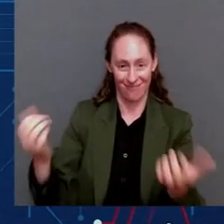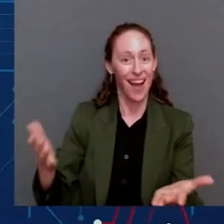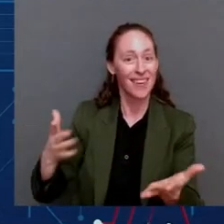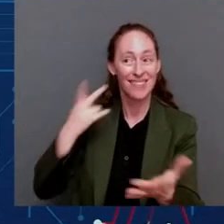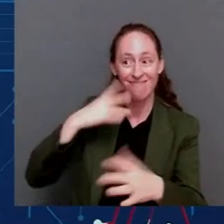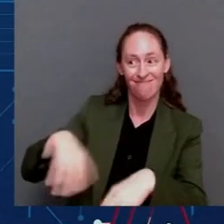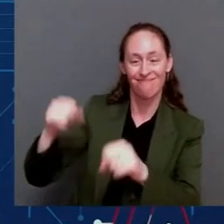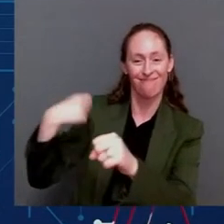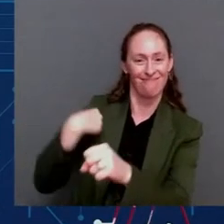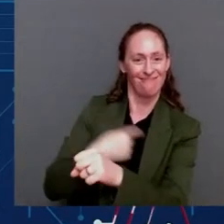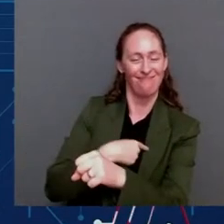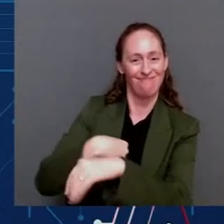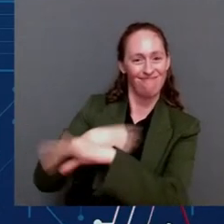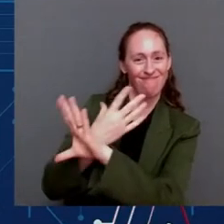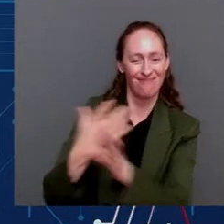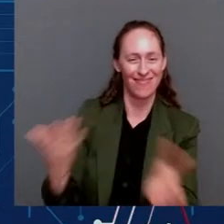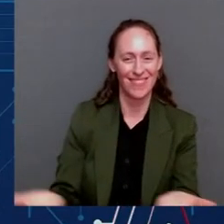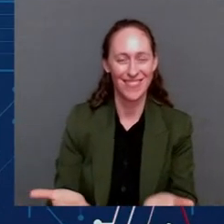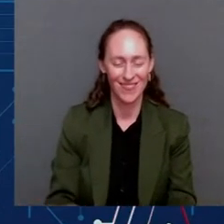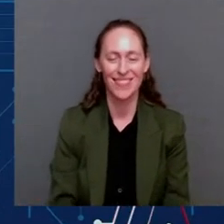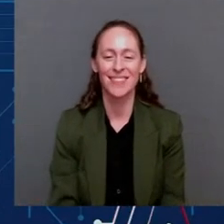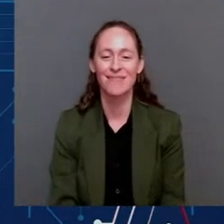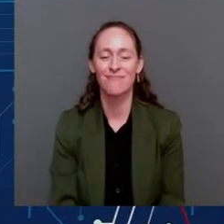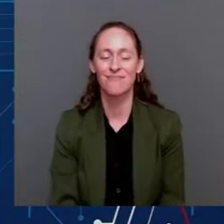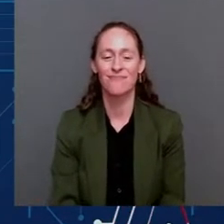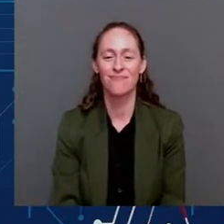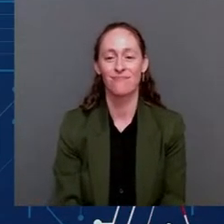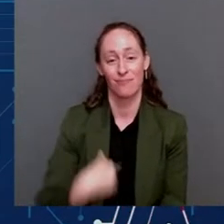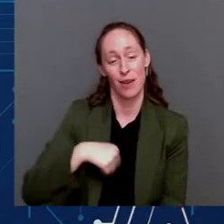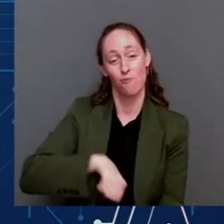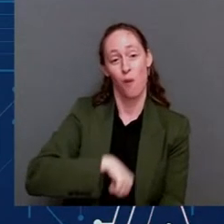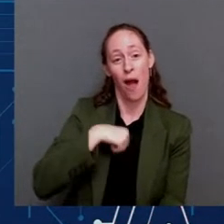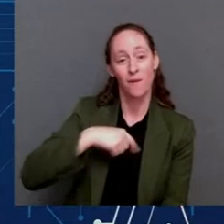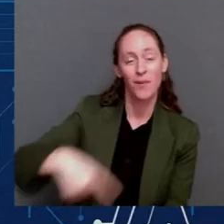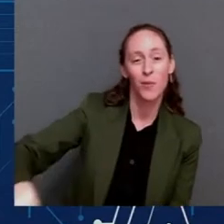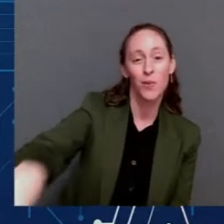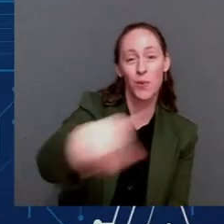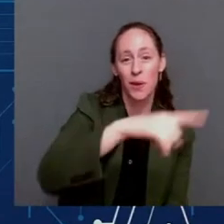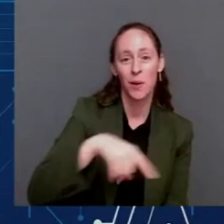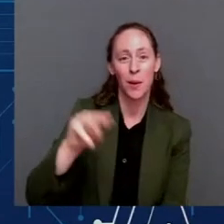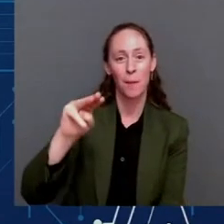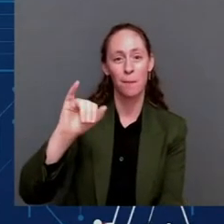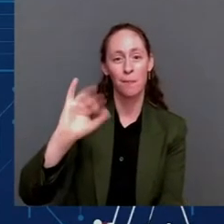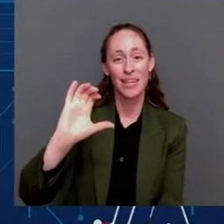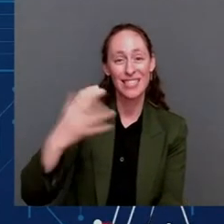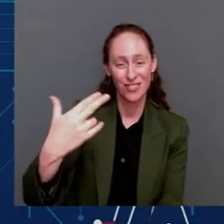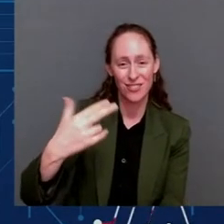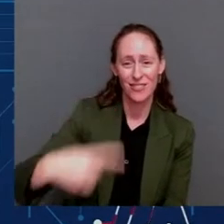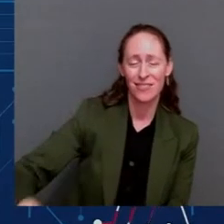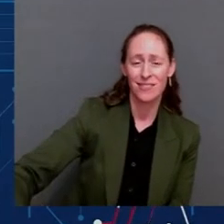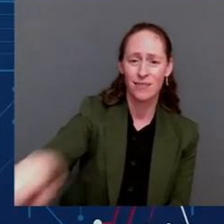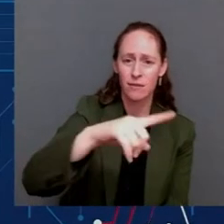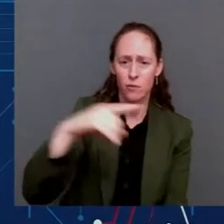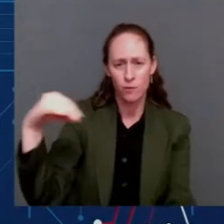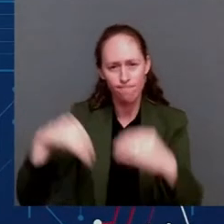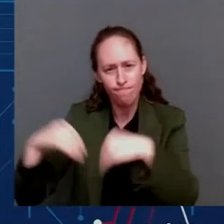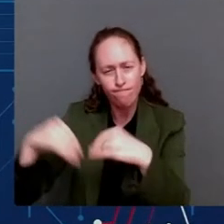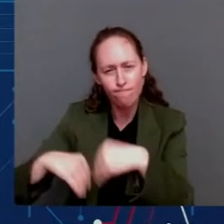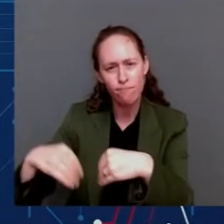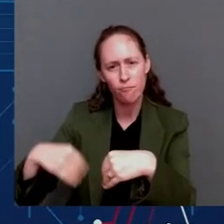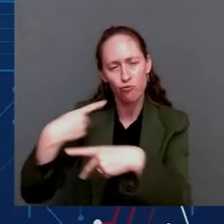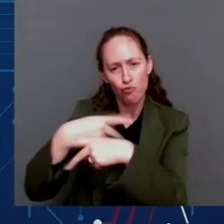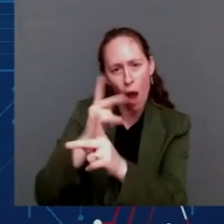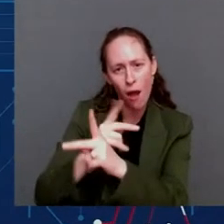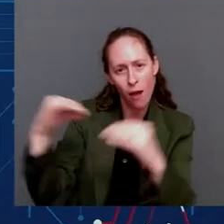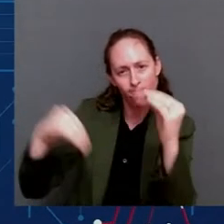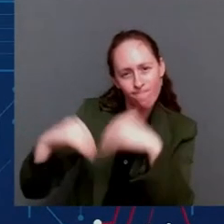Michigan and making these products that are essential to the manufacturing stream. And when you think about semiconductors, they're in just about everything that